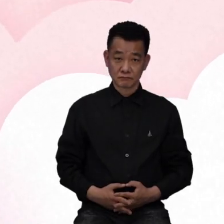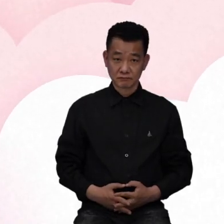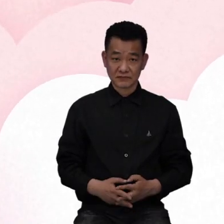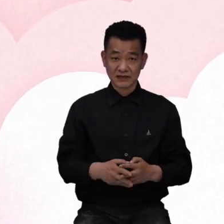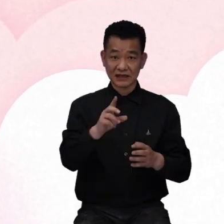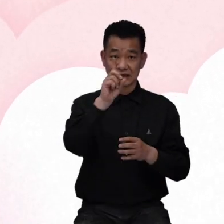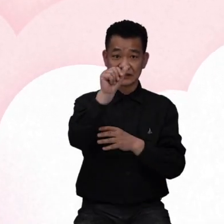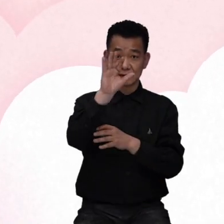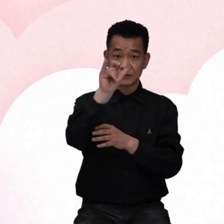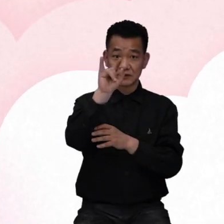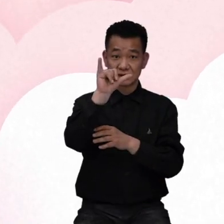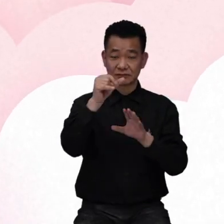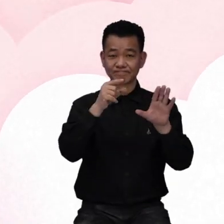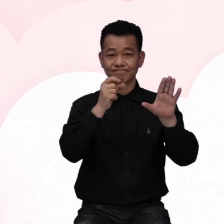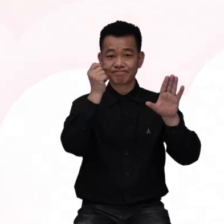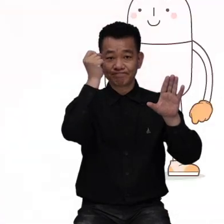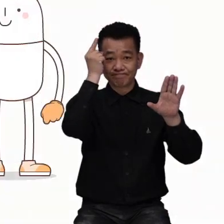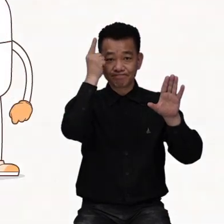Understanding disability.